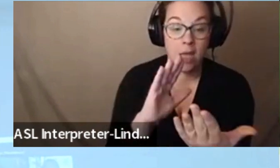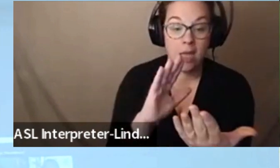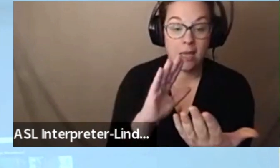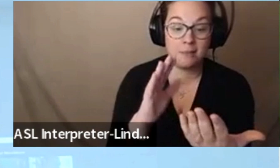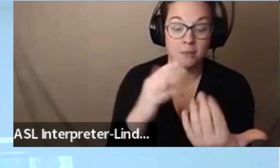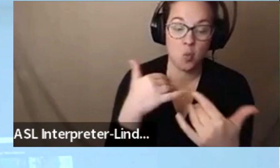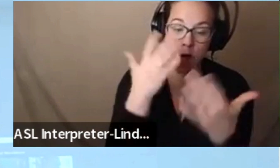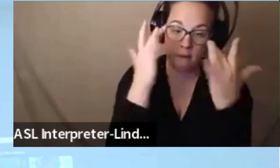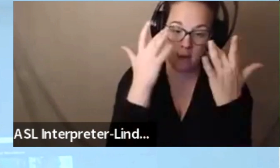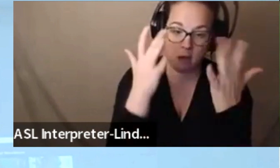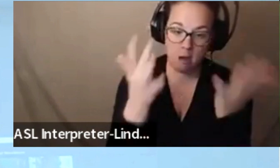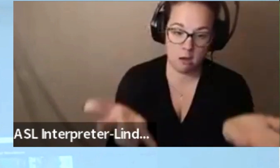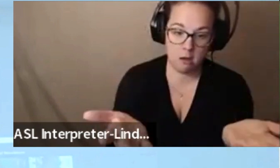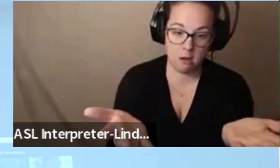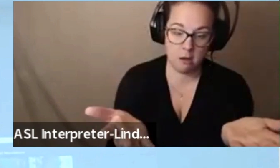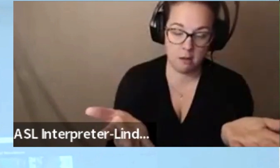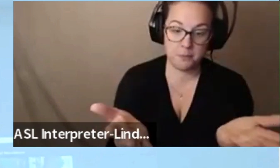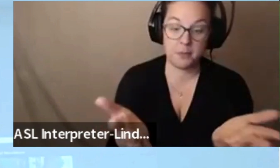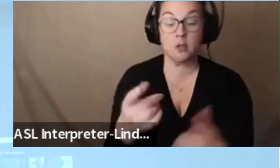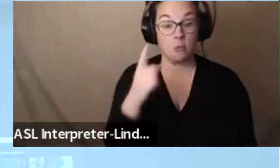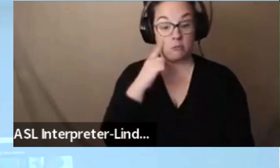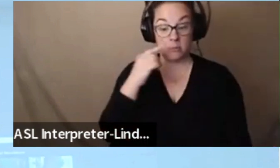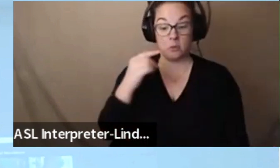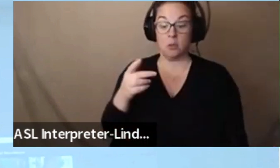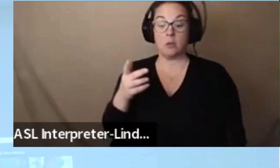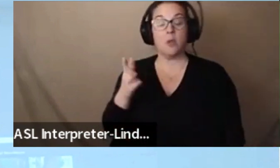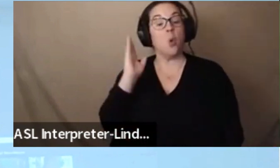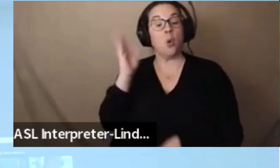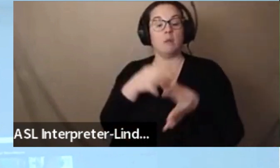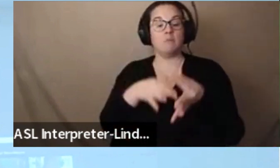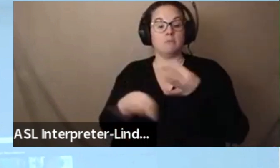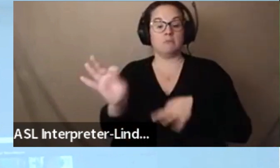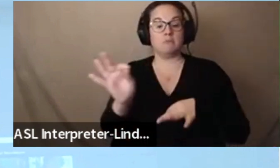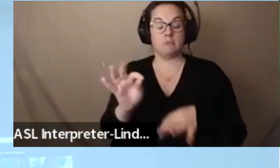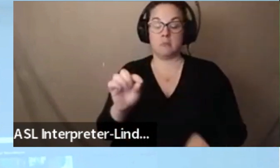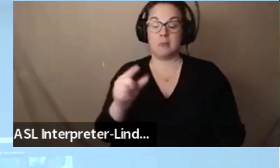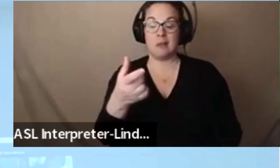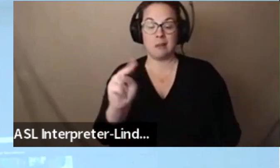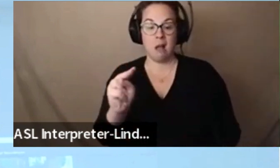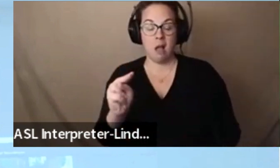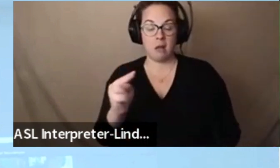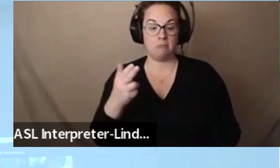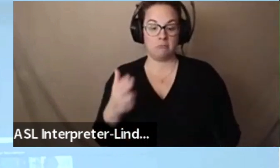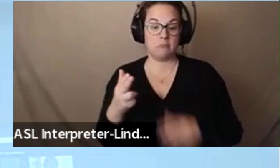the Baz Luhrmann way, which was very, very clever and very thought out, which is, if we're going